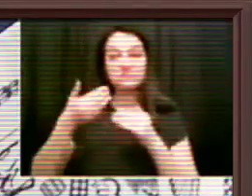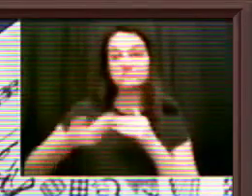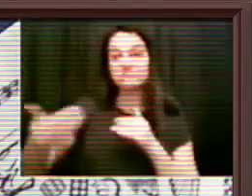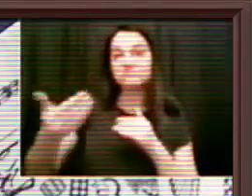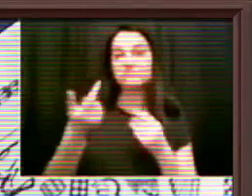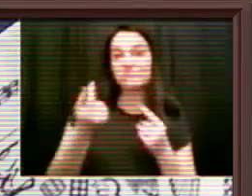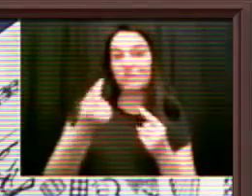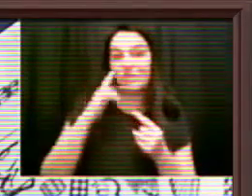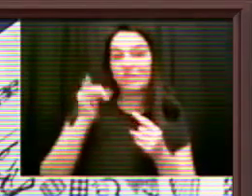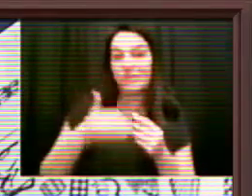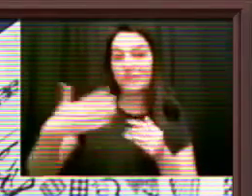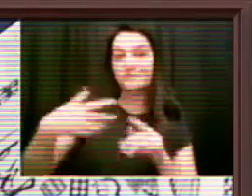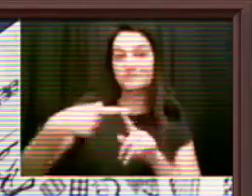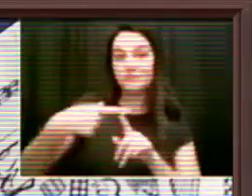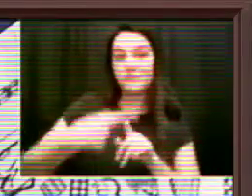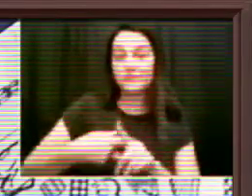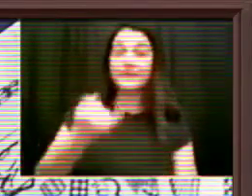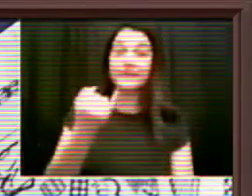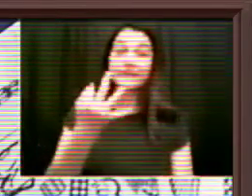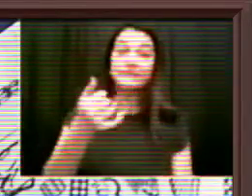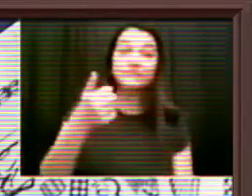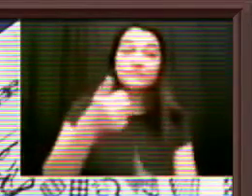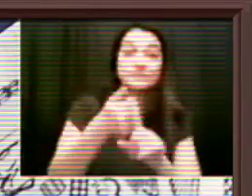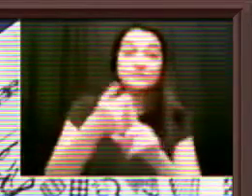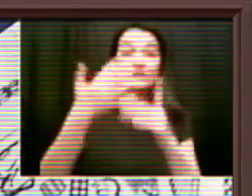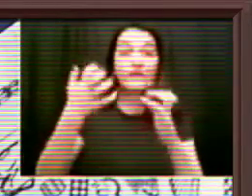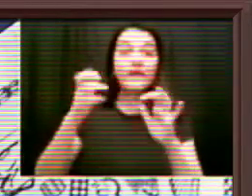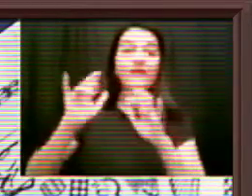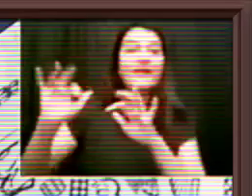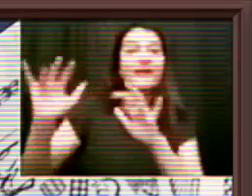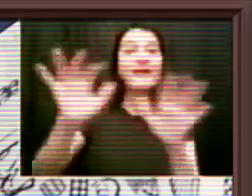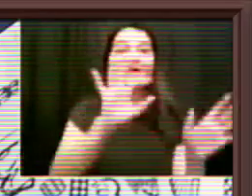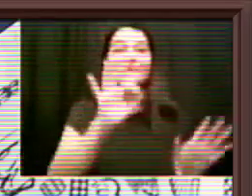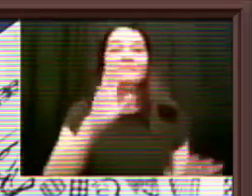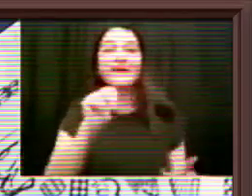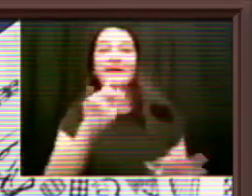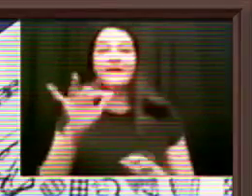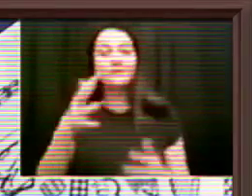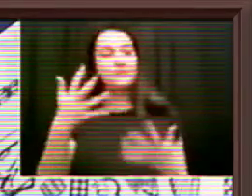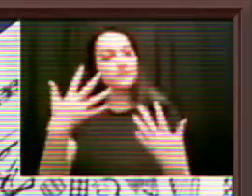we only get outraged when we're told to be outraged.